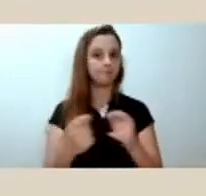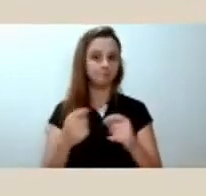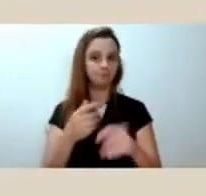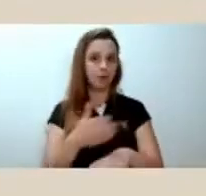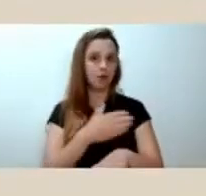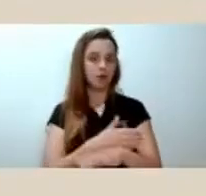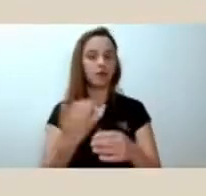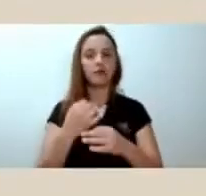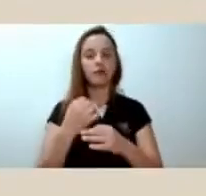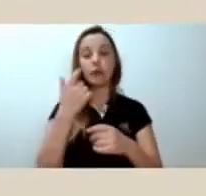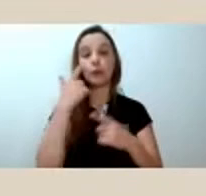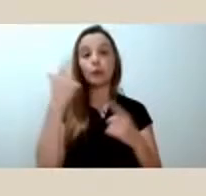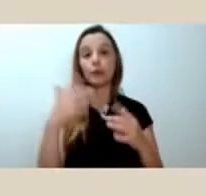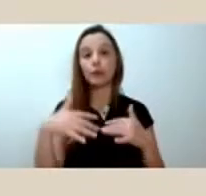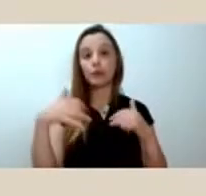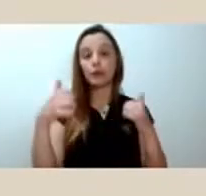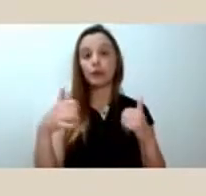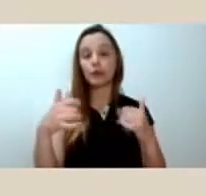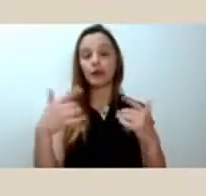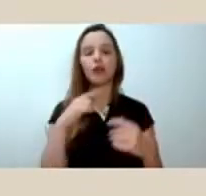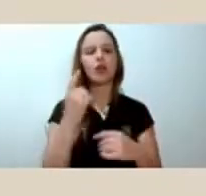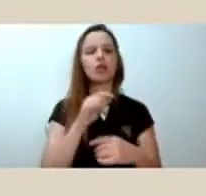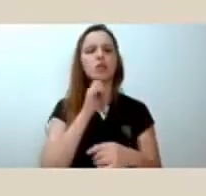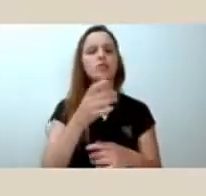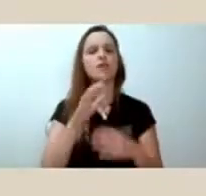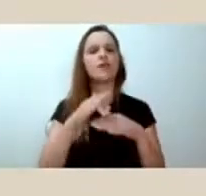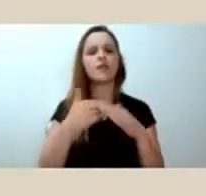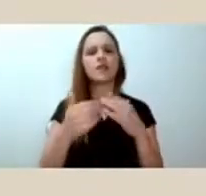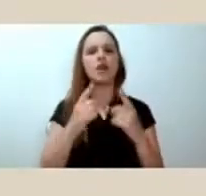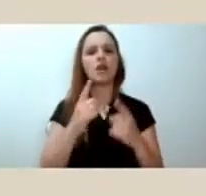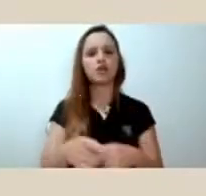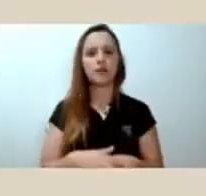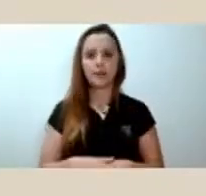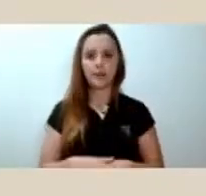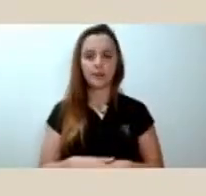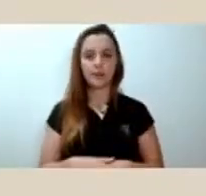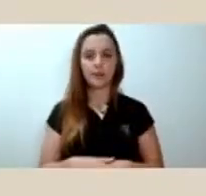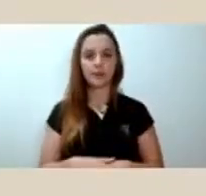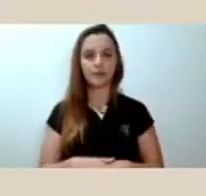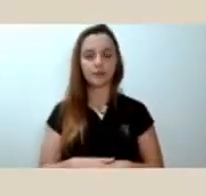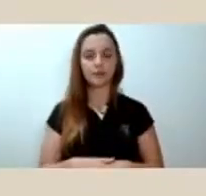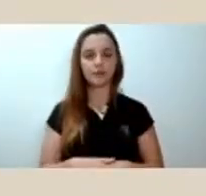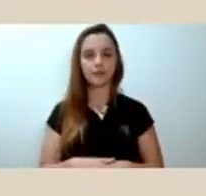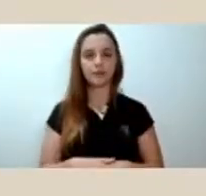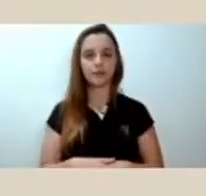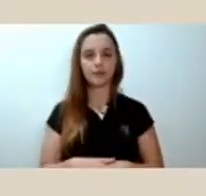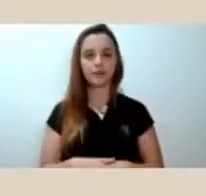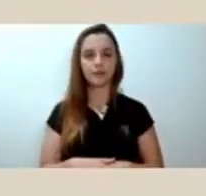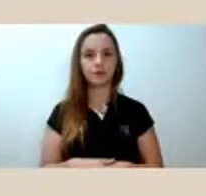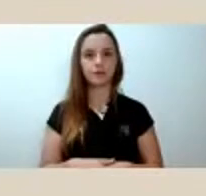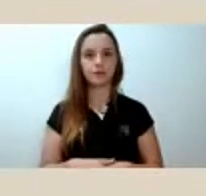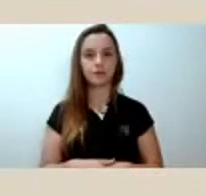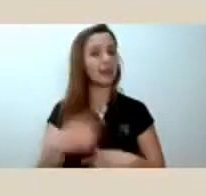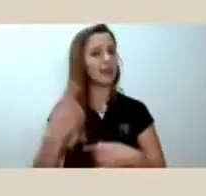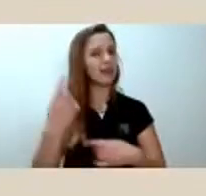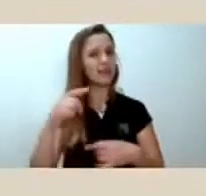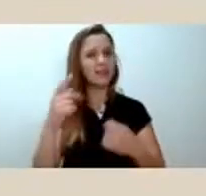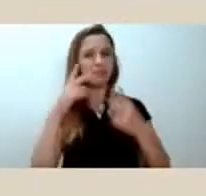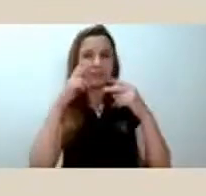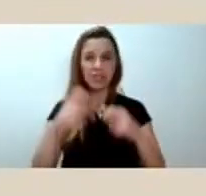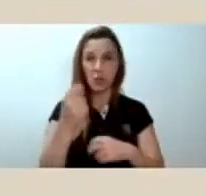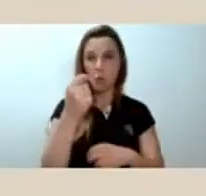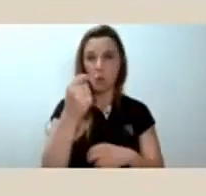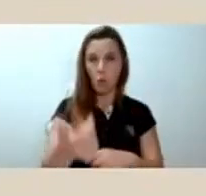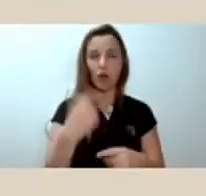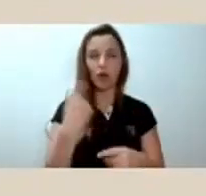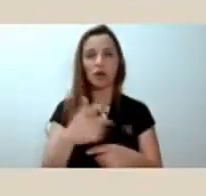what can we do? So actually, there's a lot of research about what we can do in the school context, and